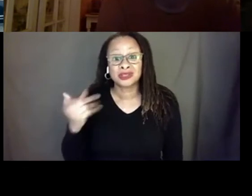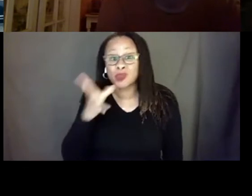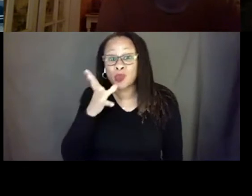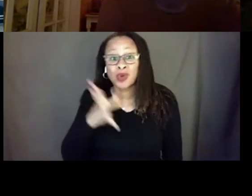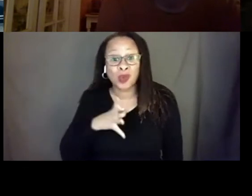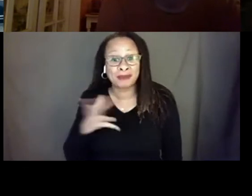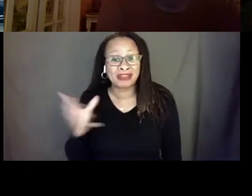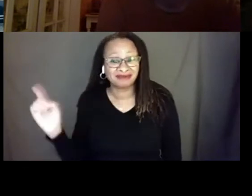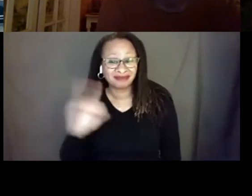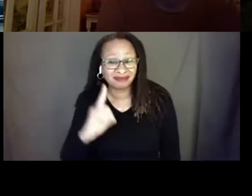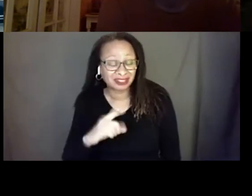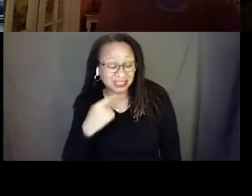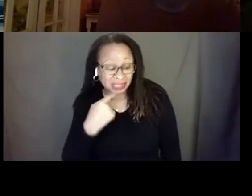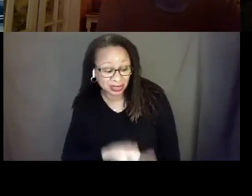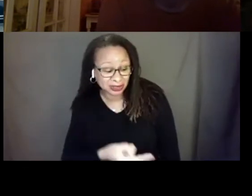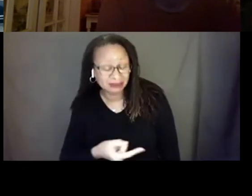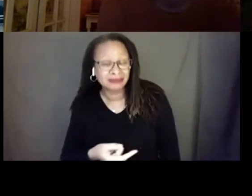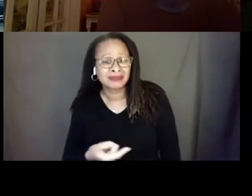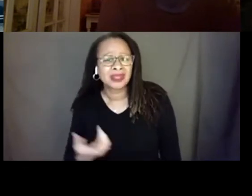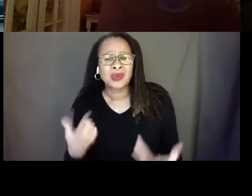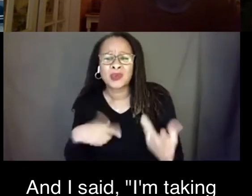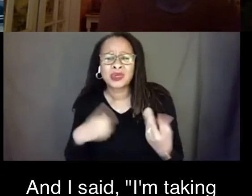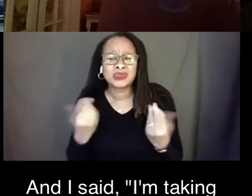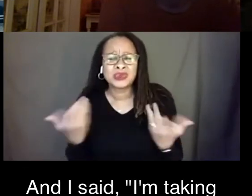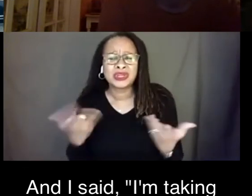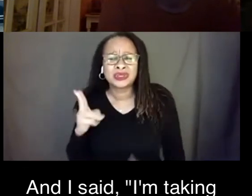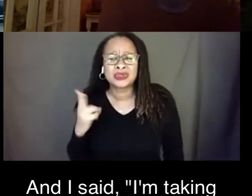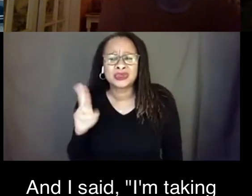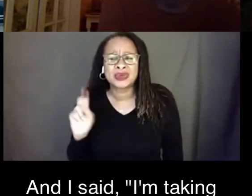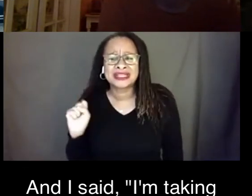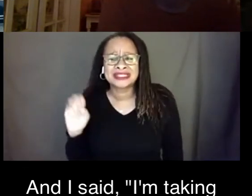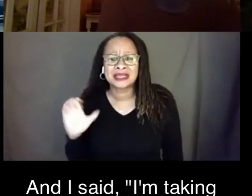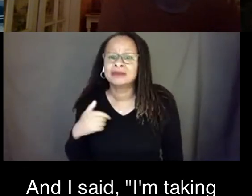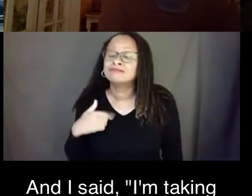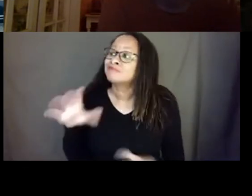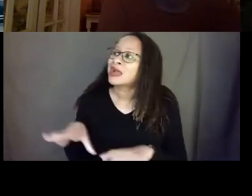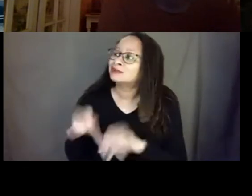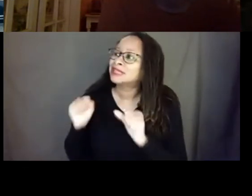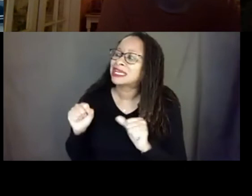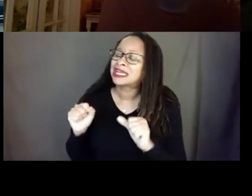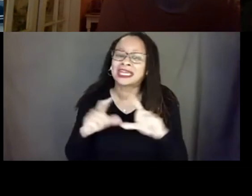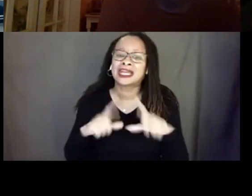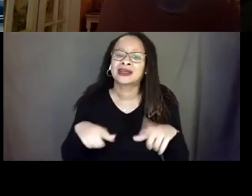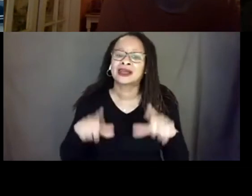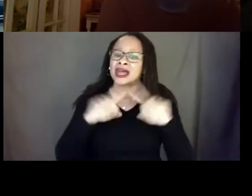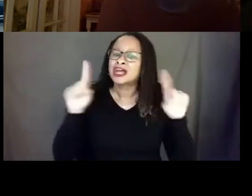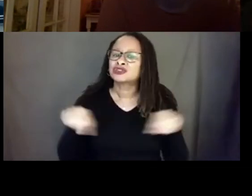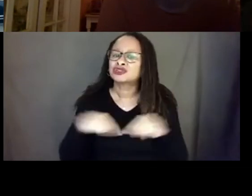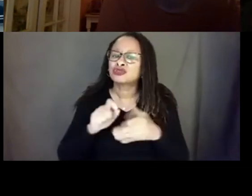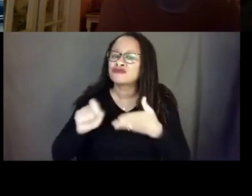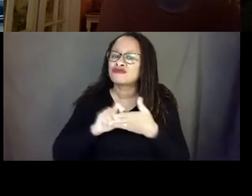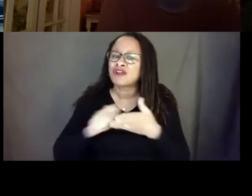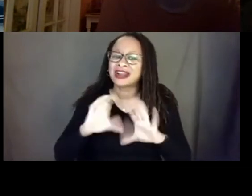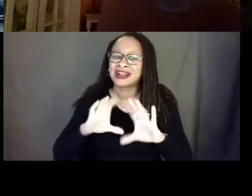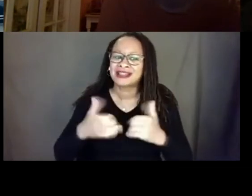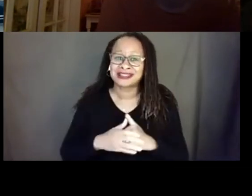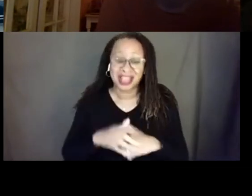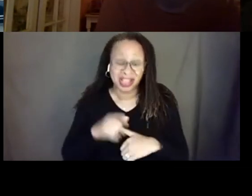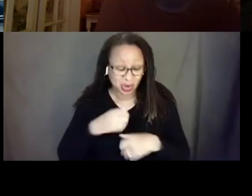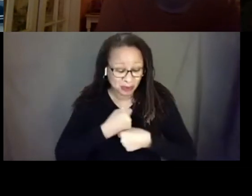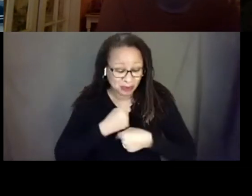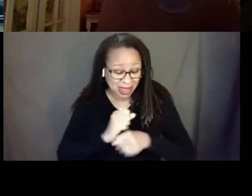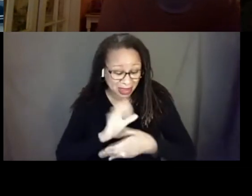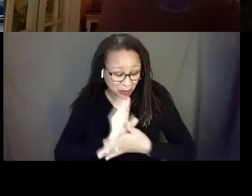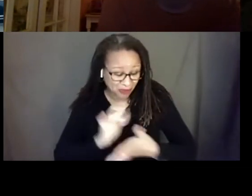to me, "What are you doing here at USC?" And I said, "I'm taking a screenwriting class." And she said, "You make movies in that?"